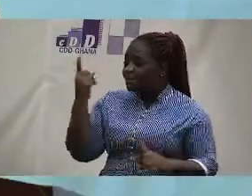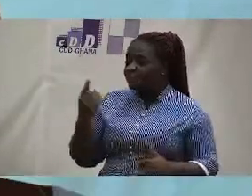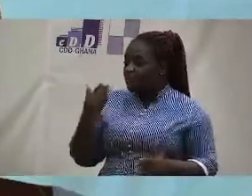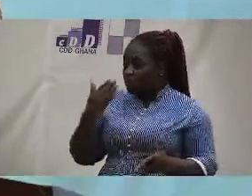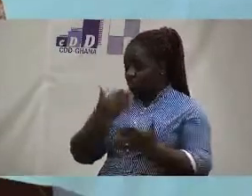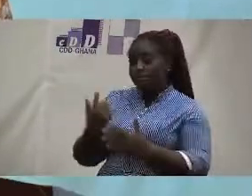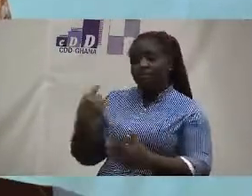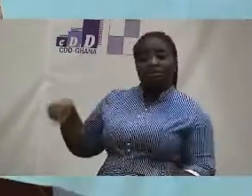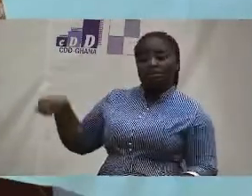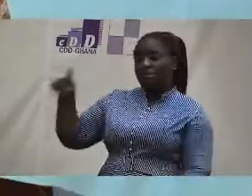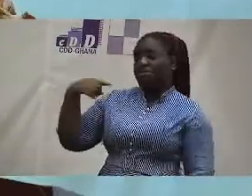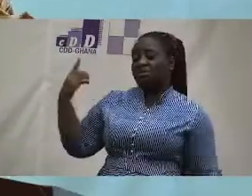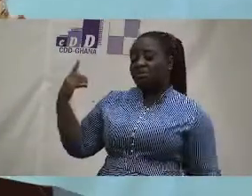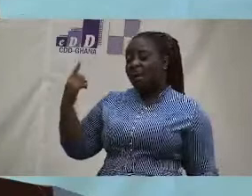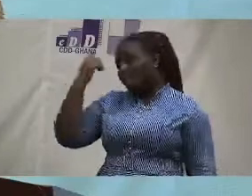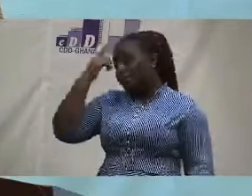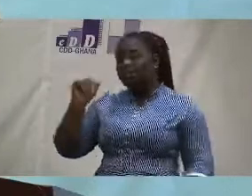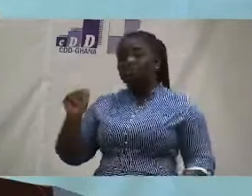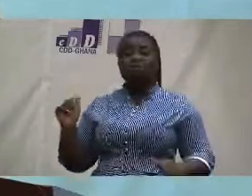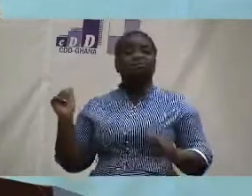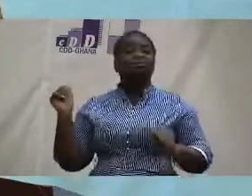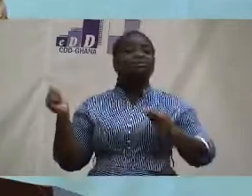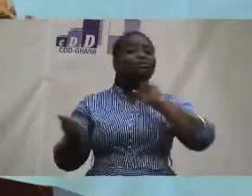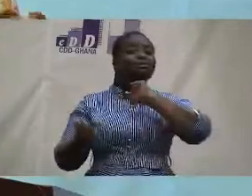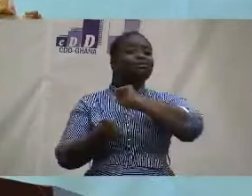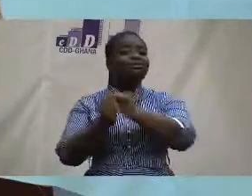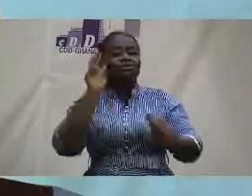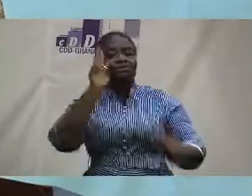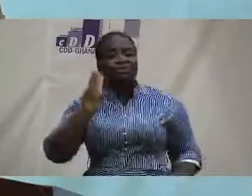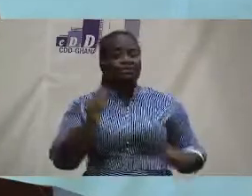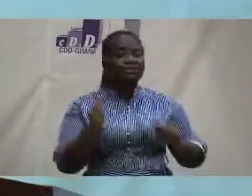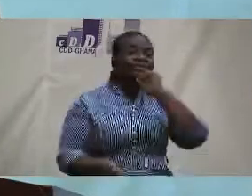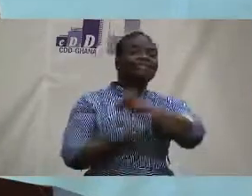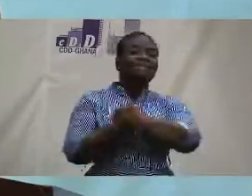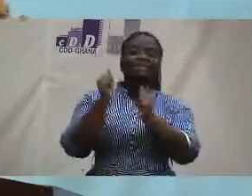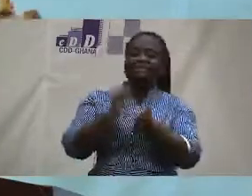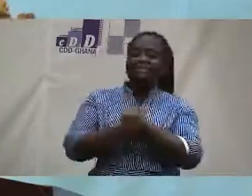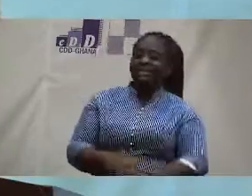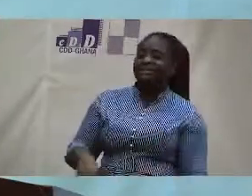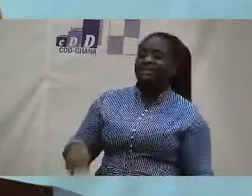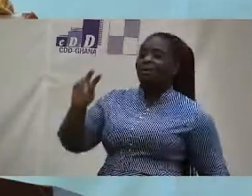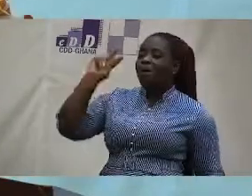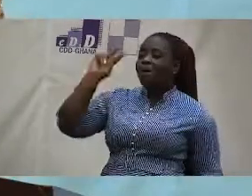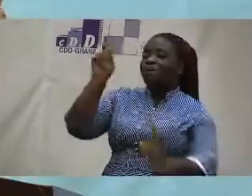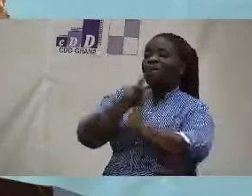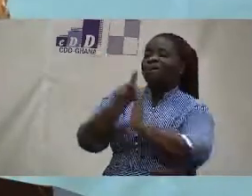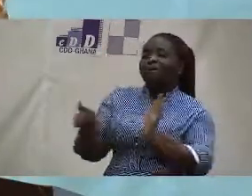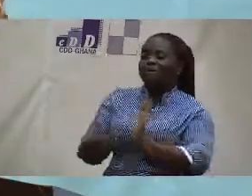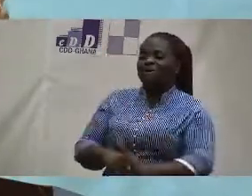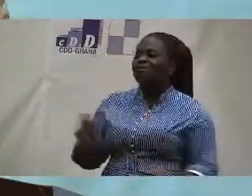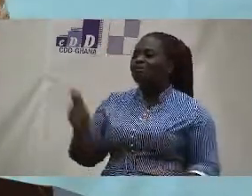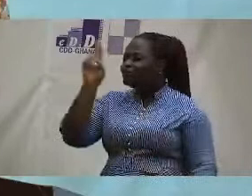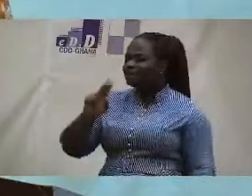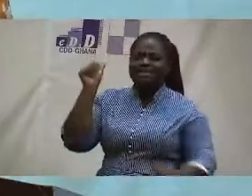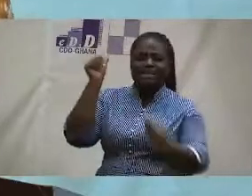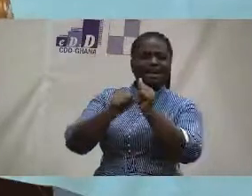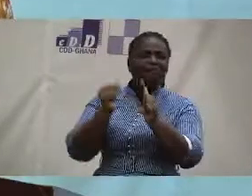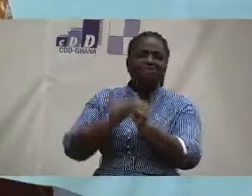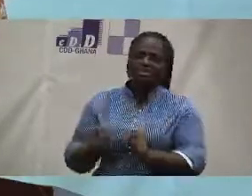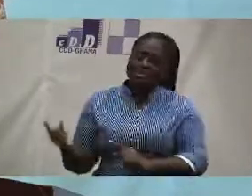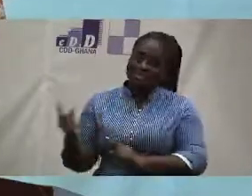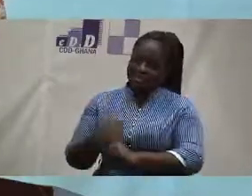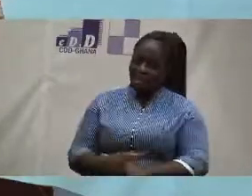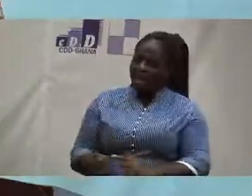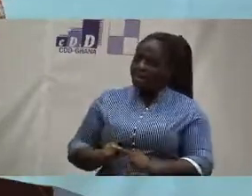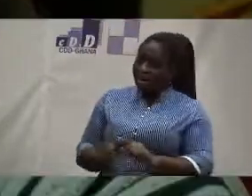us because we have used it to change policy, we've used it to mobilize, we use it in our daily activities.